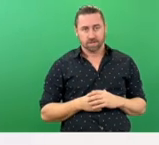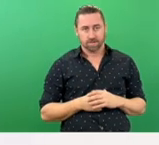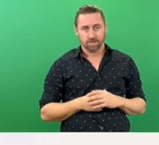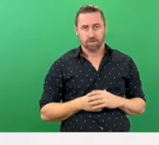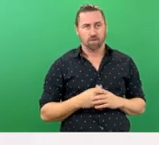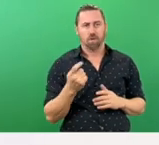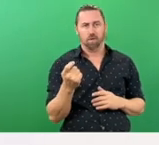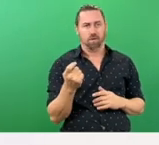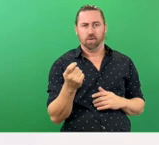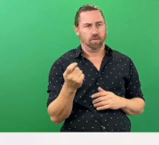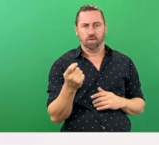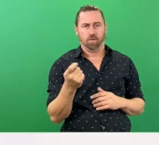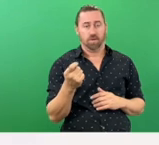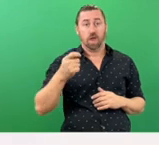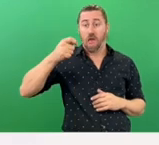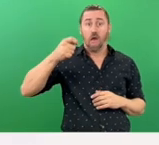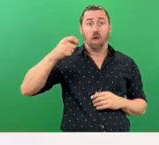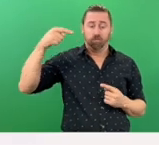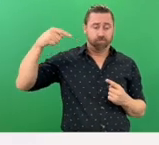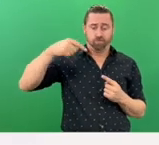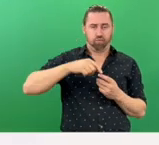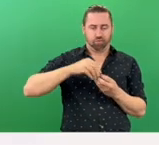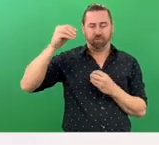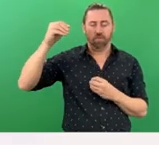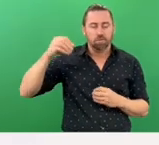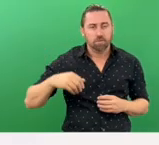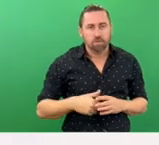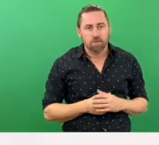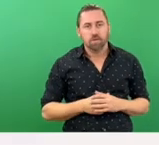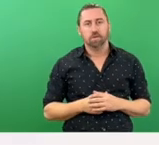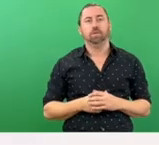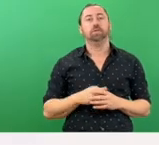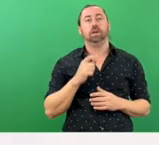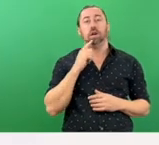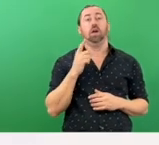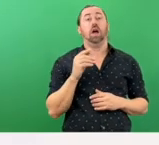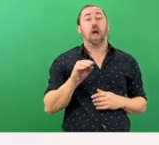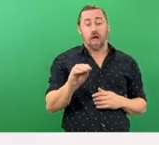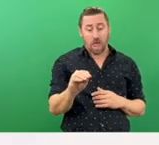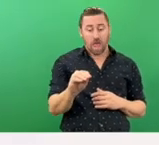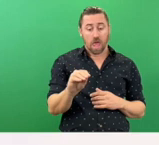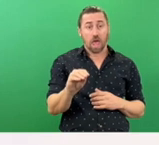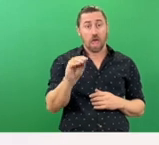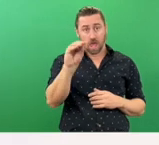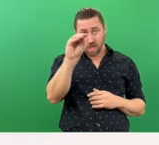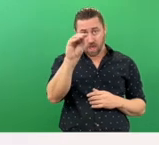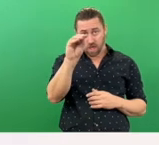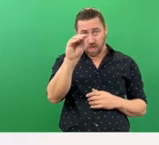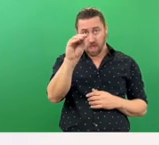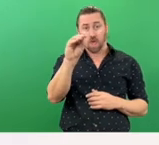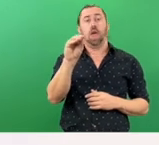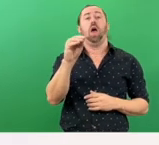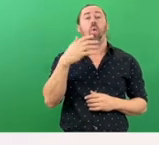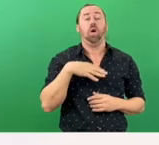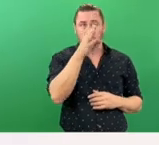this, rather than holding it upright like this between your fingers. Because if you hold that pencil under your hand like that, when